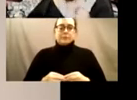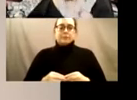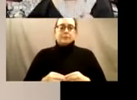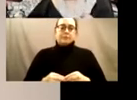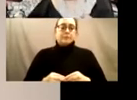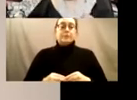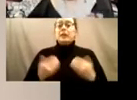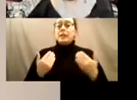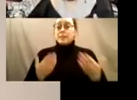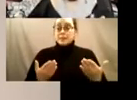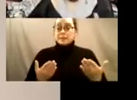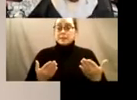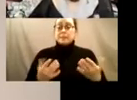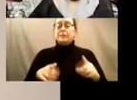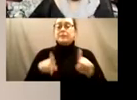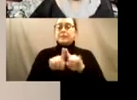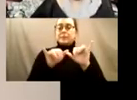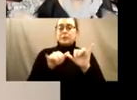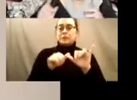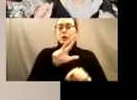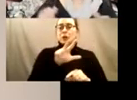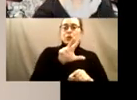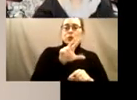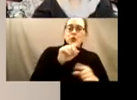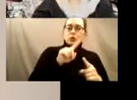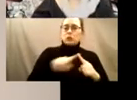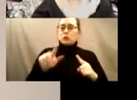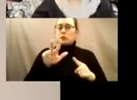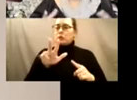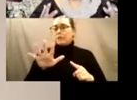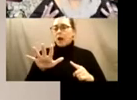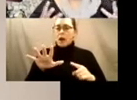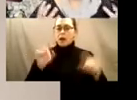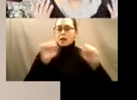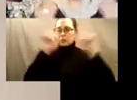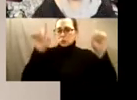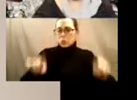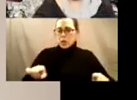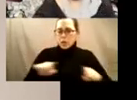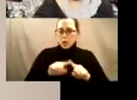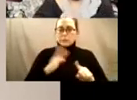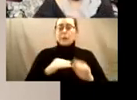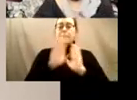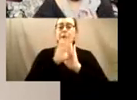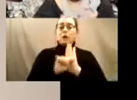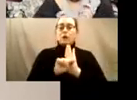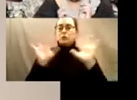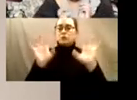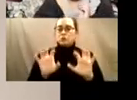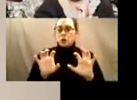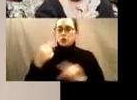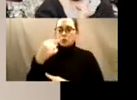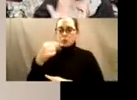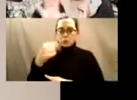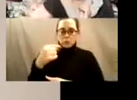So this piece is about the same size, like 30 to 35 square, and has a background of dark green with